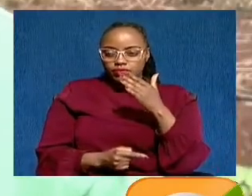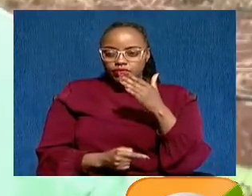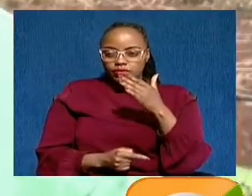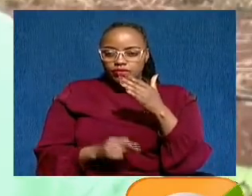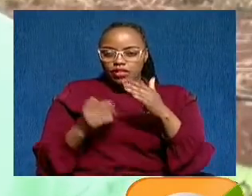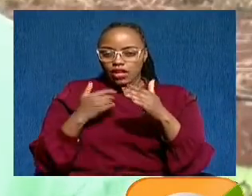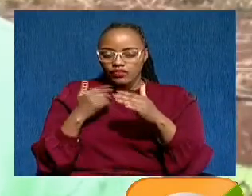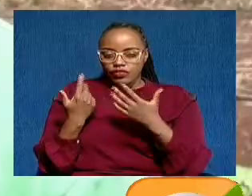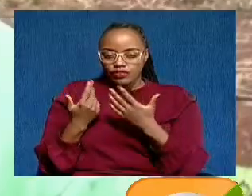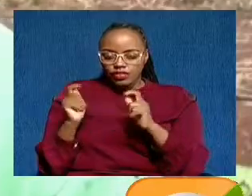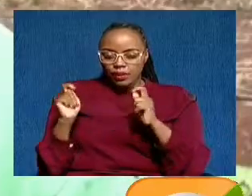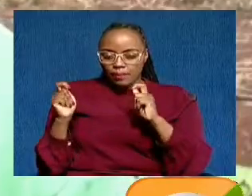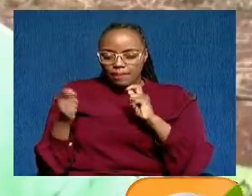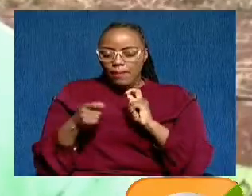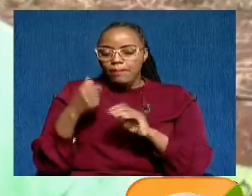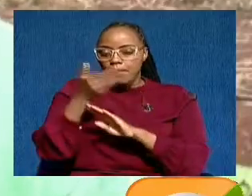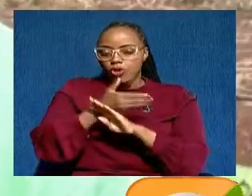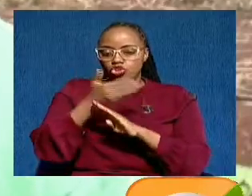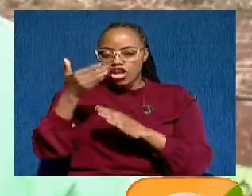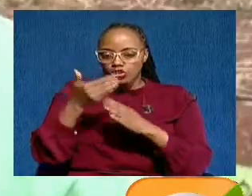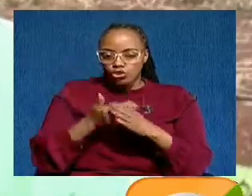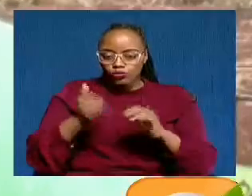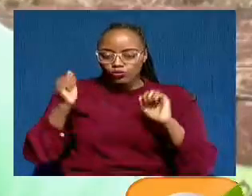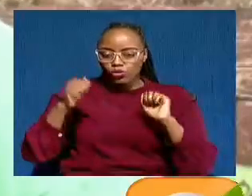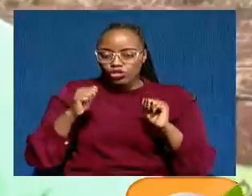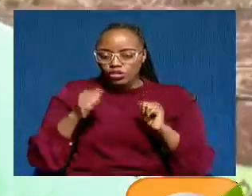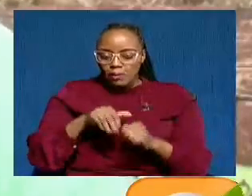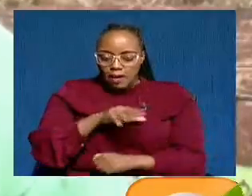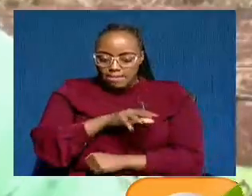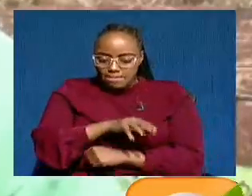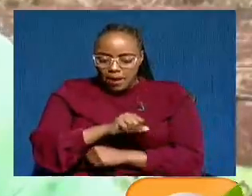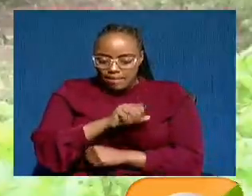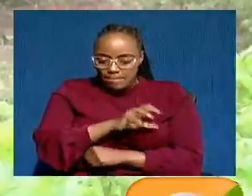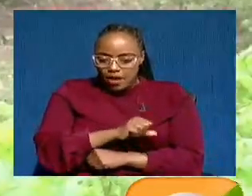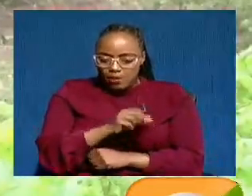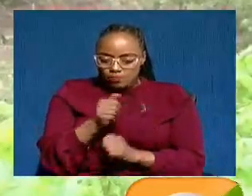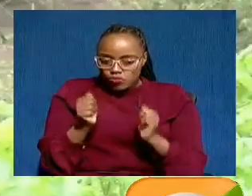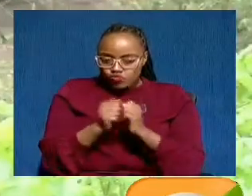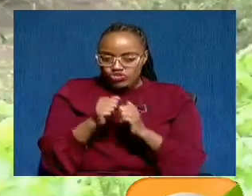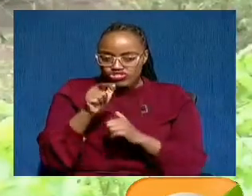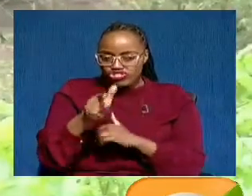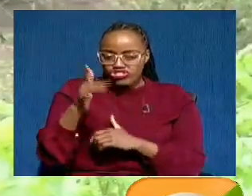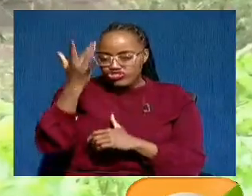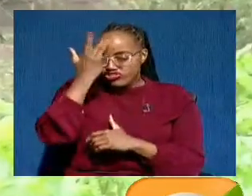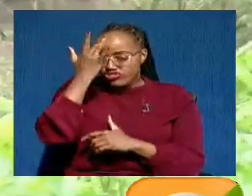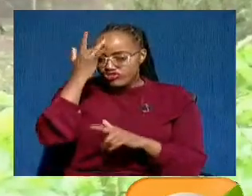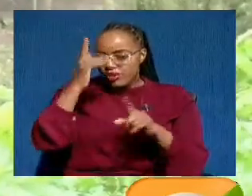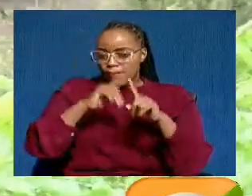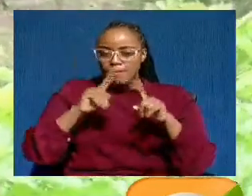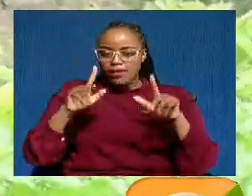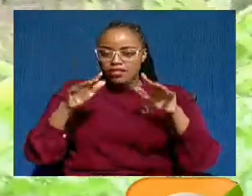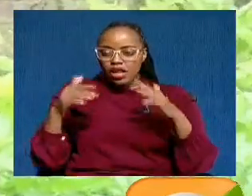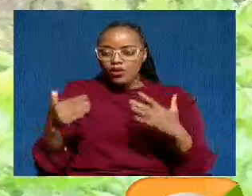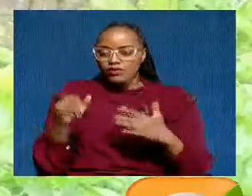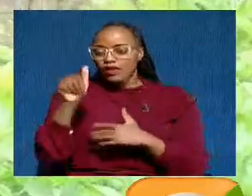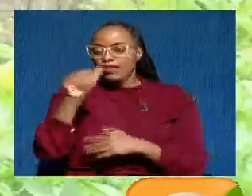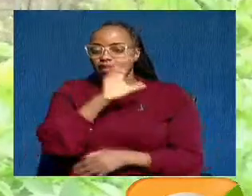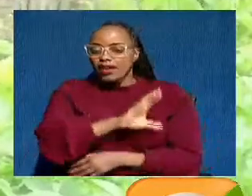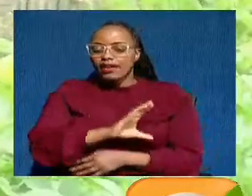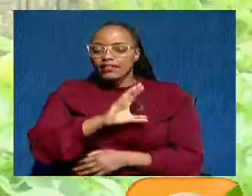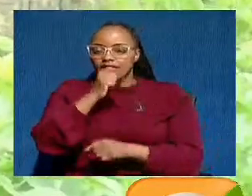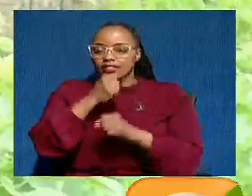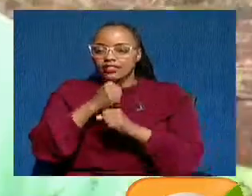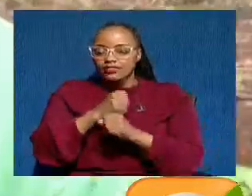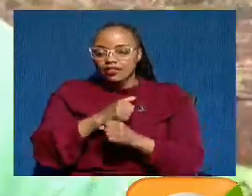the transgenic potato variety is able to withstand late blight. But in terms of other characteristics,